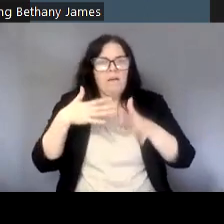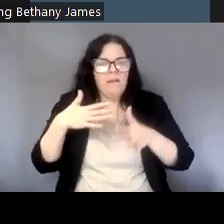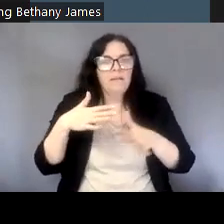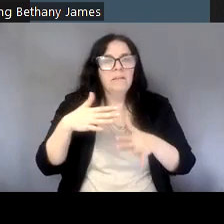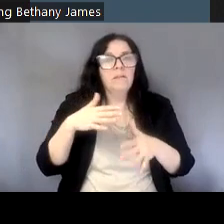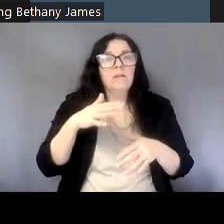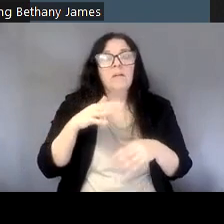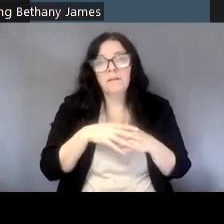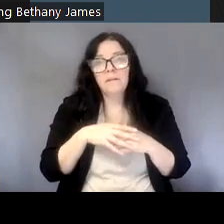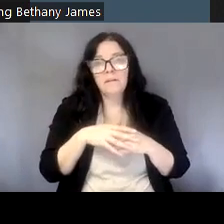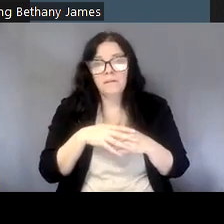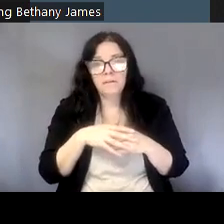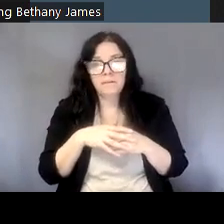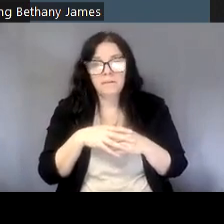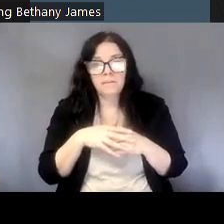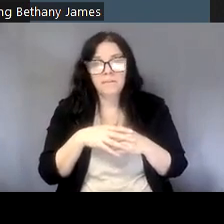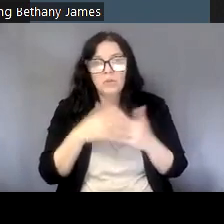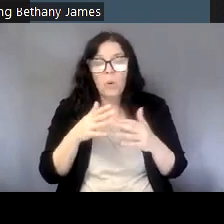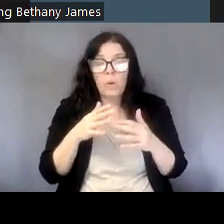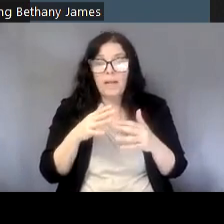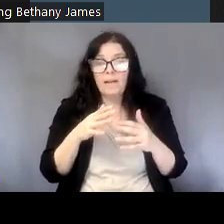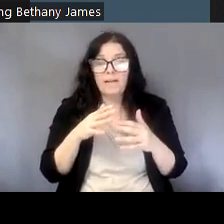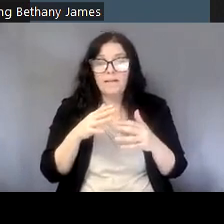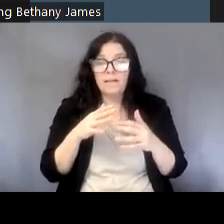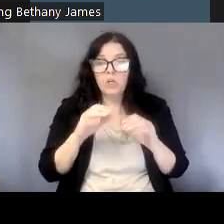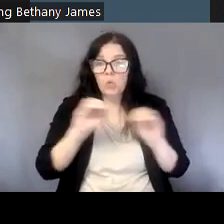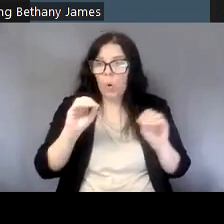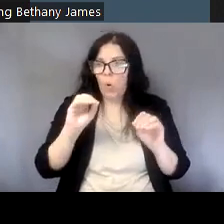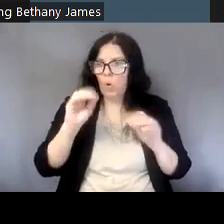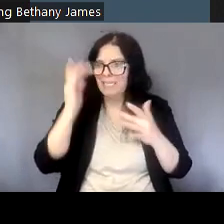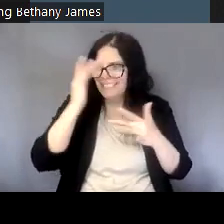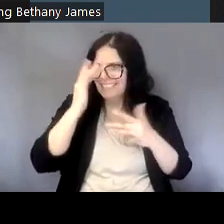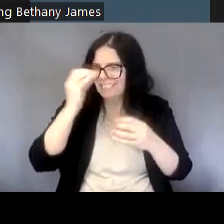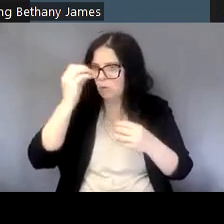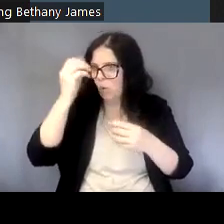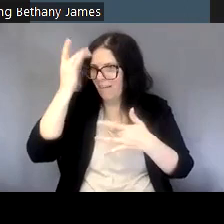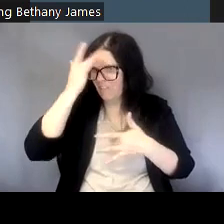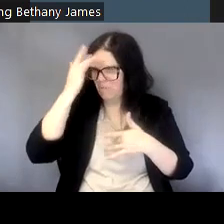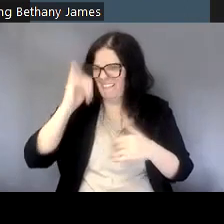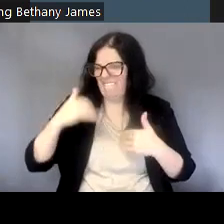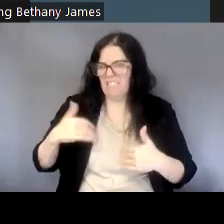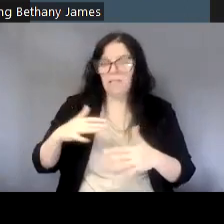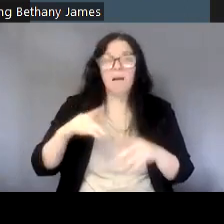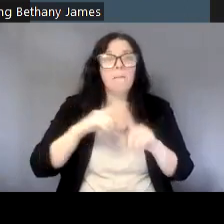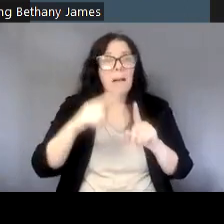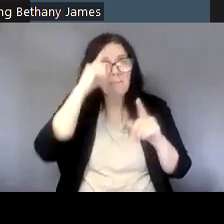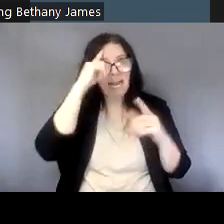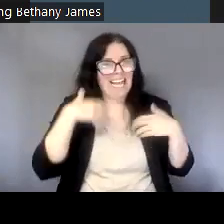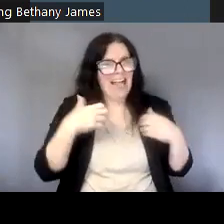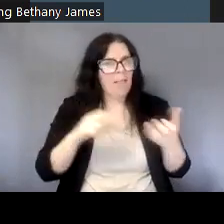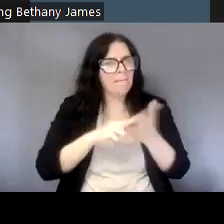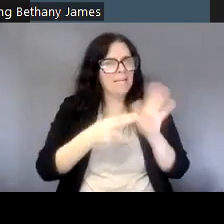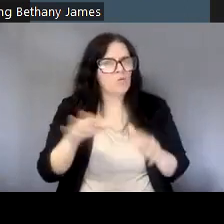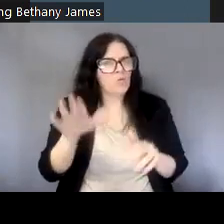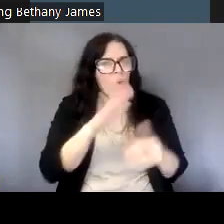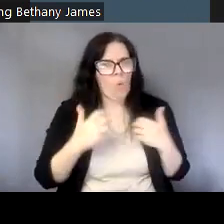merely the absence of disease or infirmity. When we talk about mental health, mental health is a state of well-being. Again,